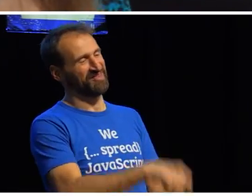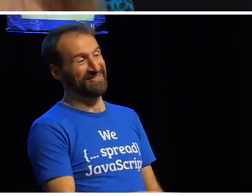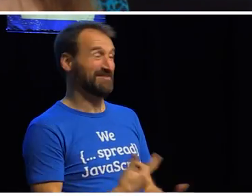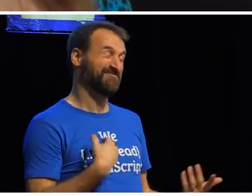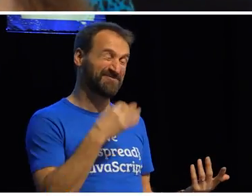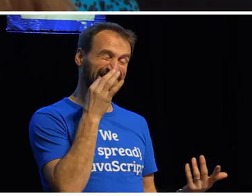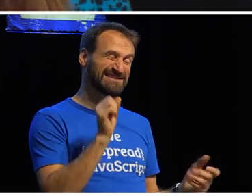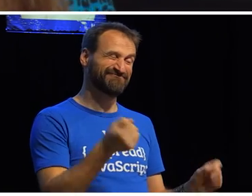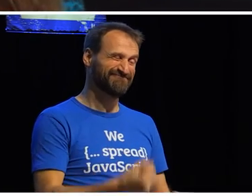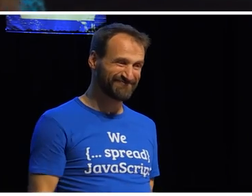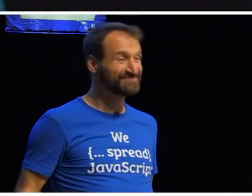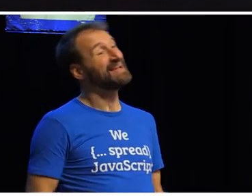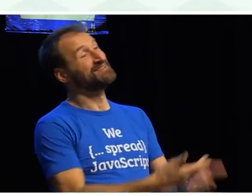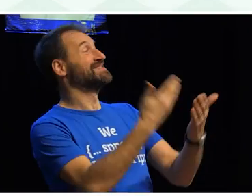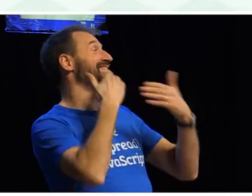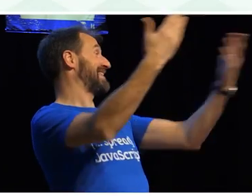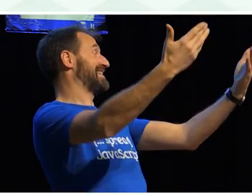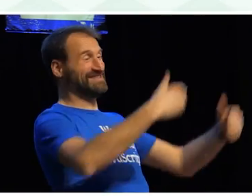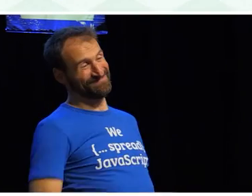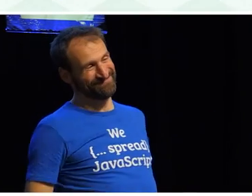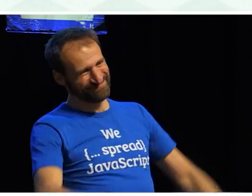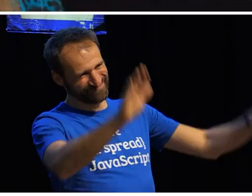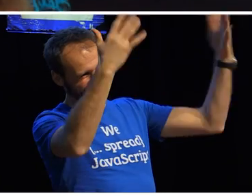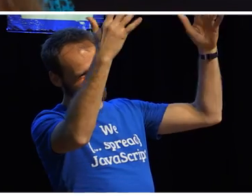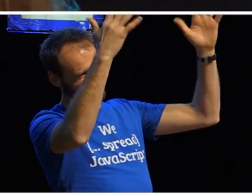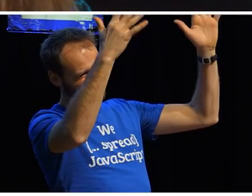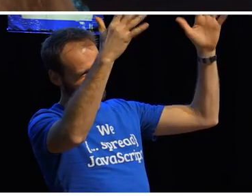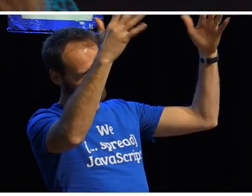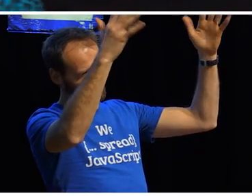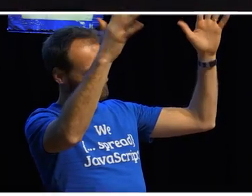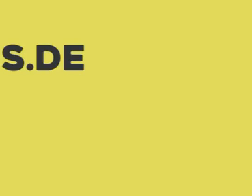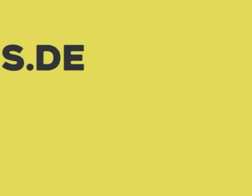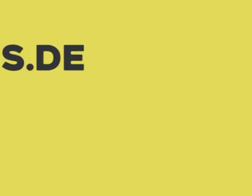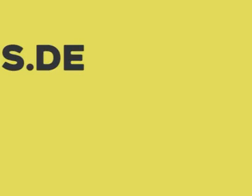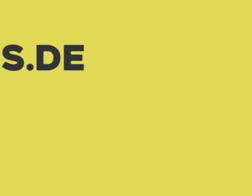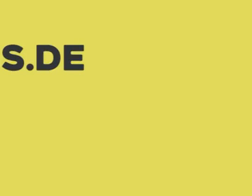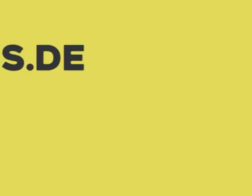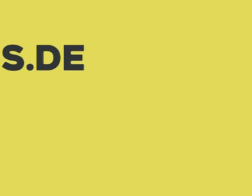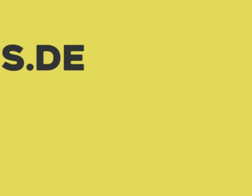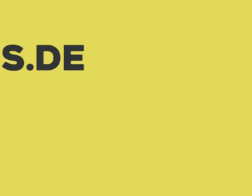Yeah. So yeah, thank you. Actually, I should say Dankeschön.